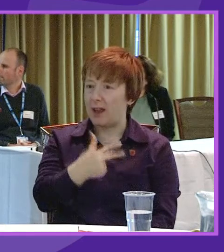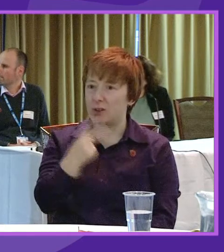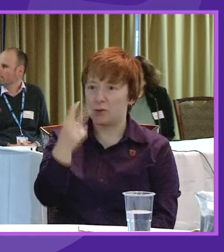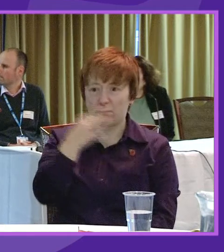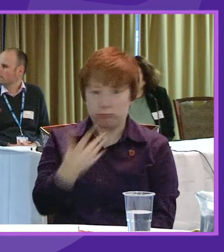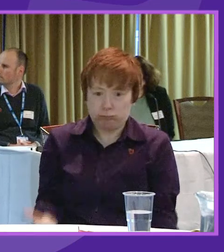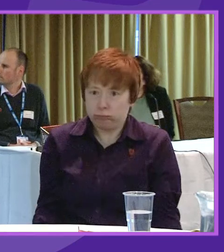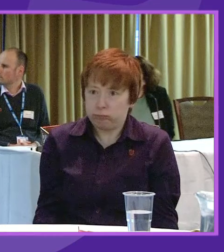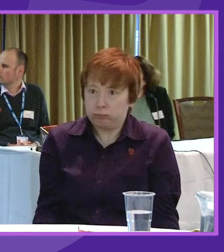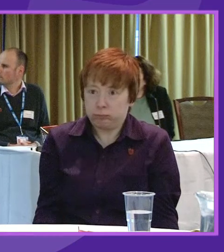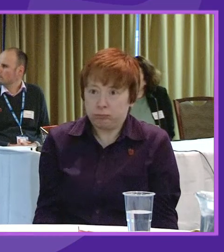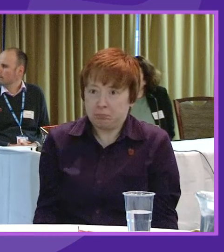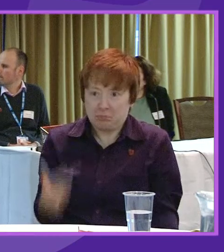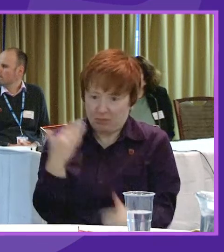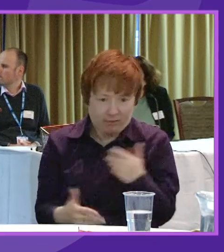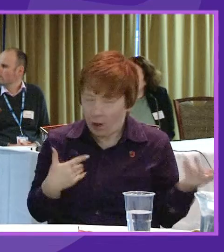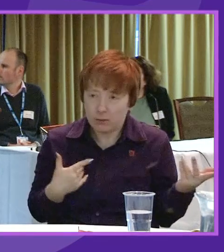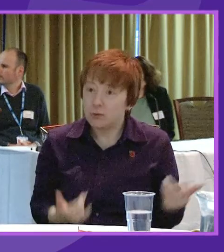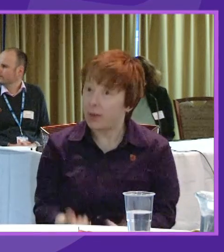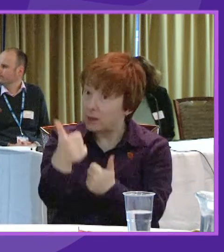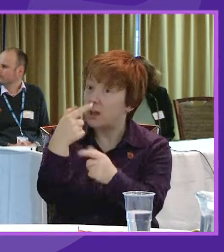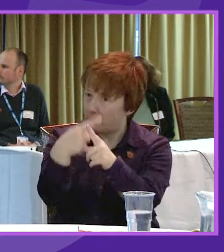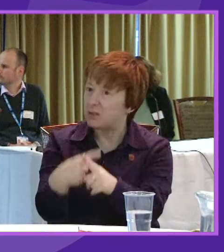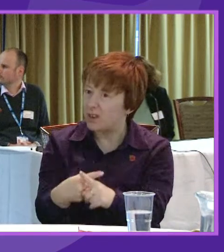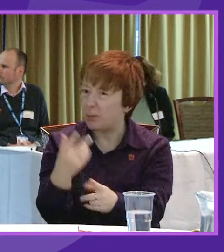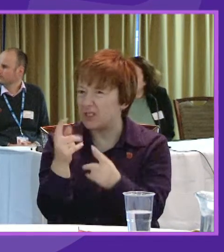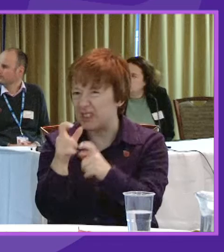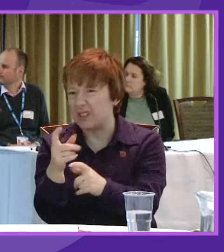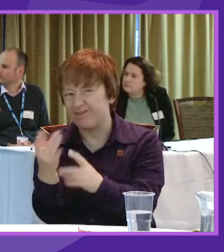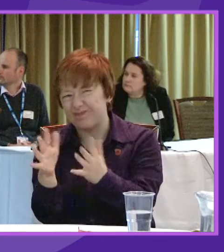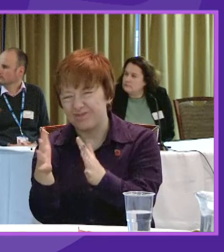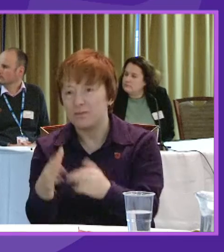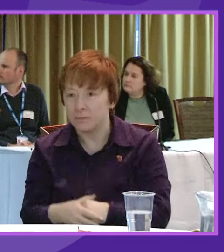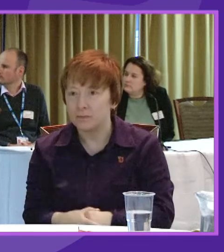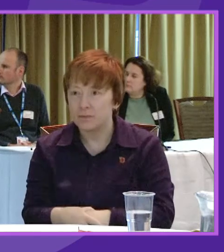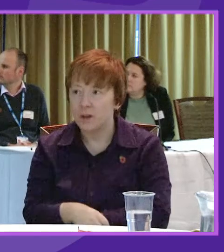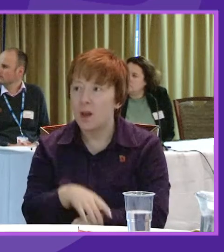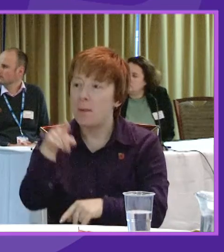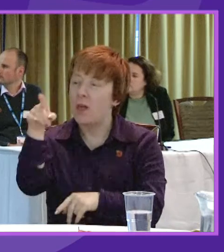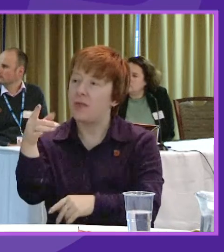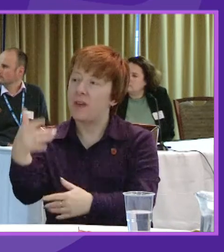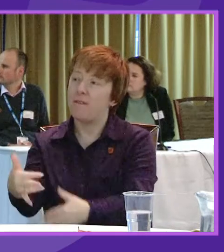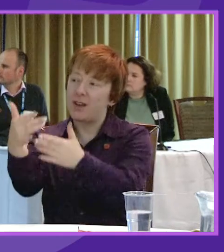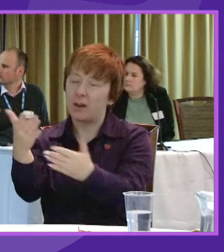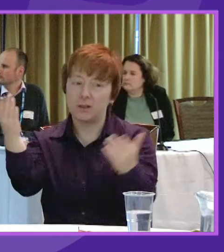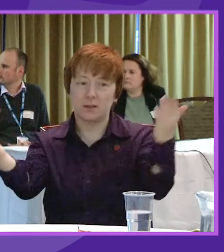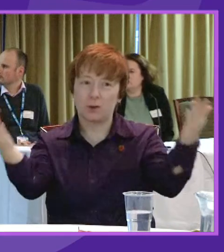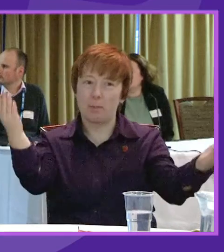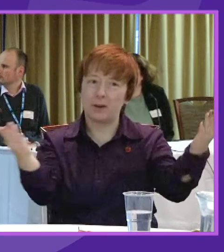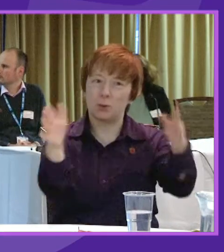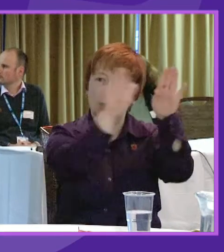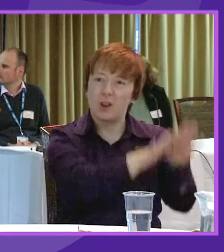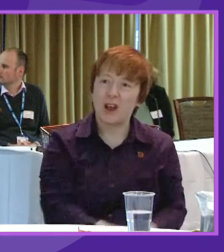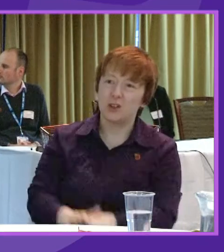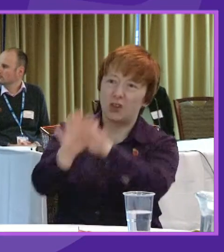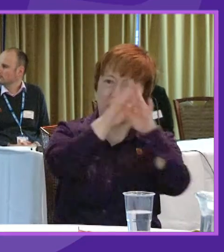felt subjected to personal harassment through bullying is really positive. Again, the figures are similar to the national survey in relation to